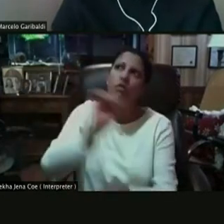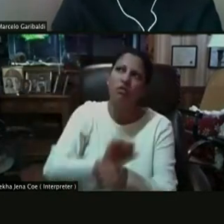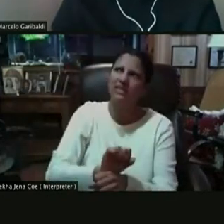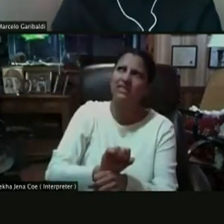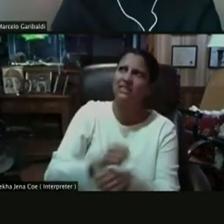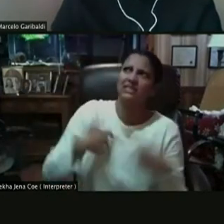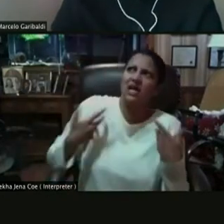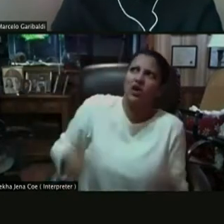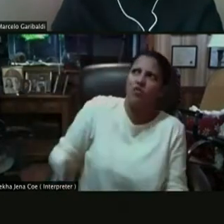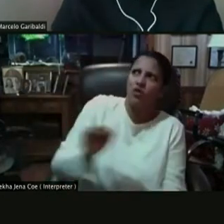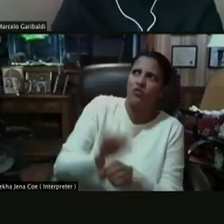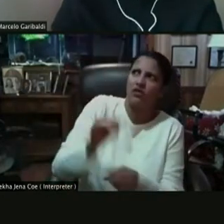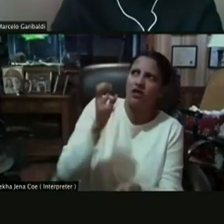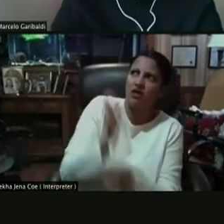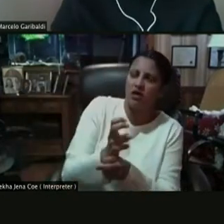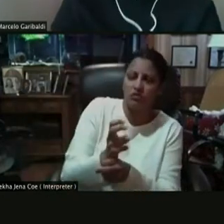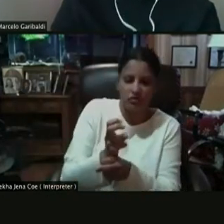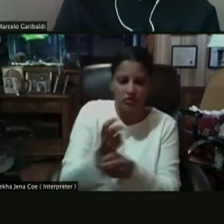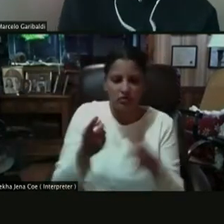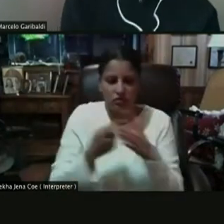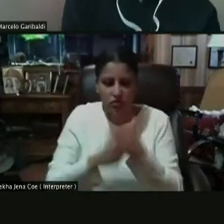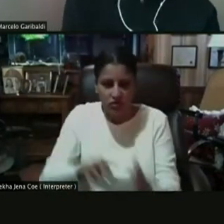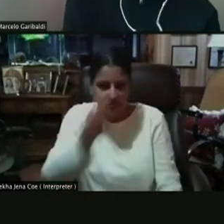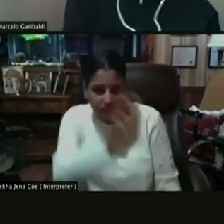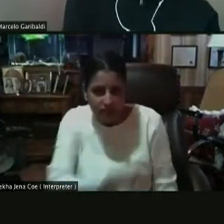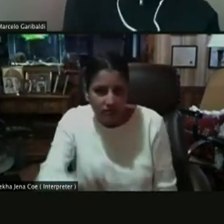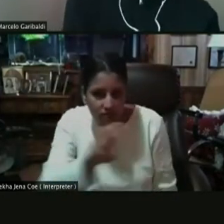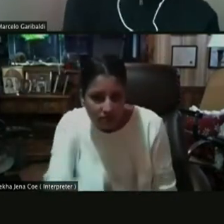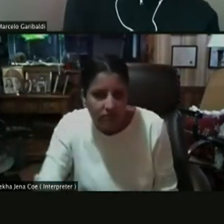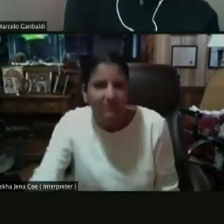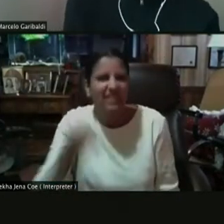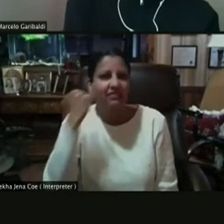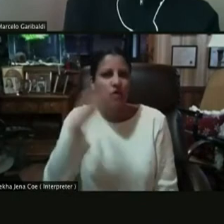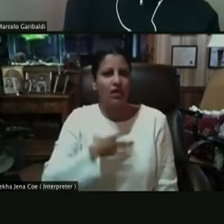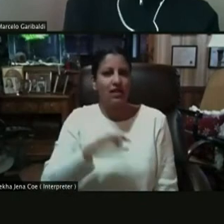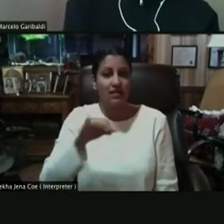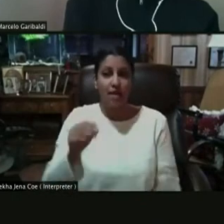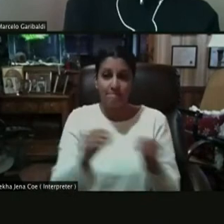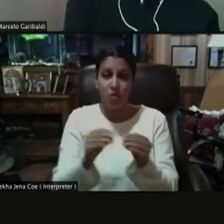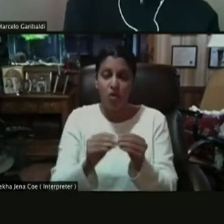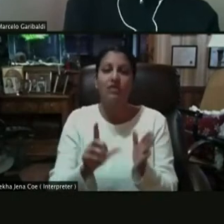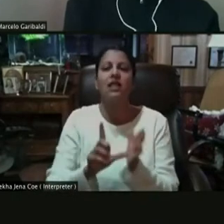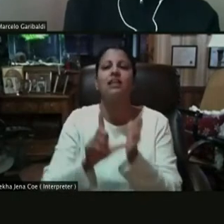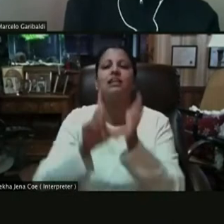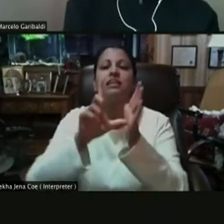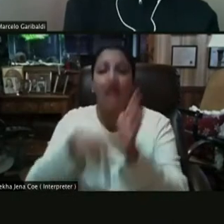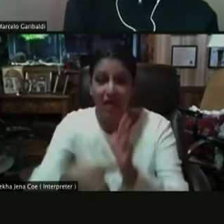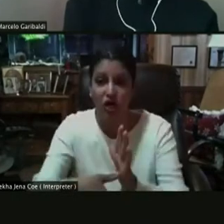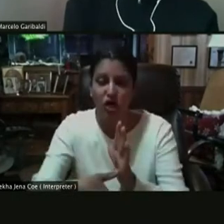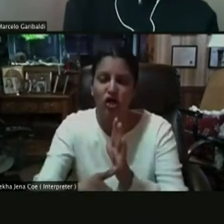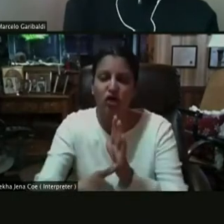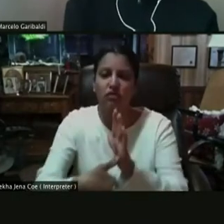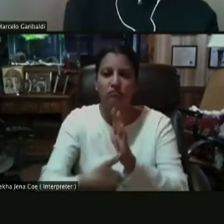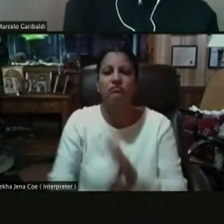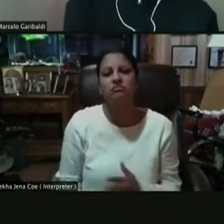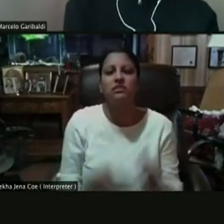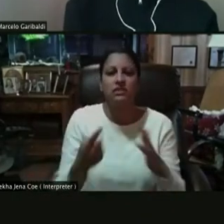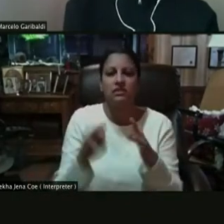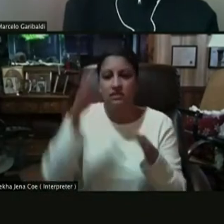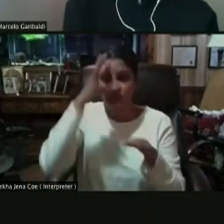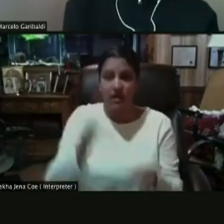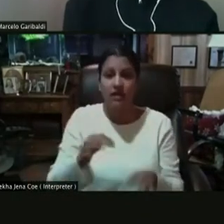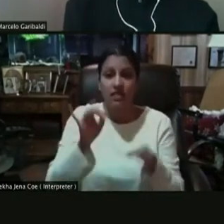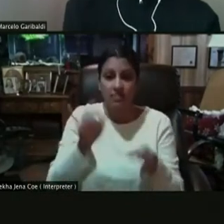to explore other things to see if I would like that more. And then I came back to it. So internships, experiences, as much as you